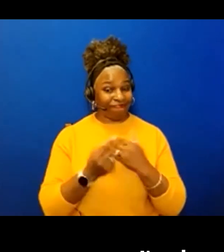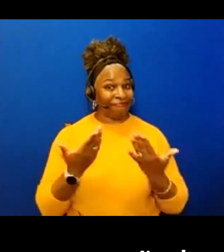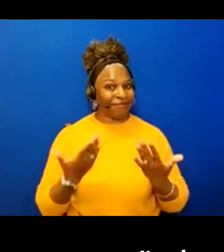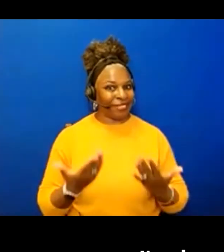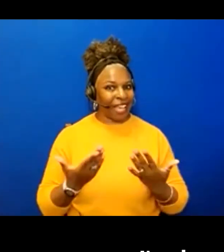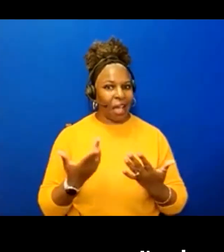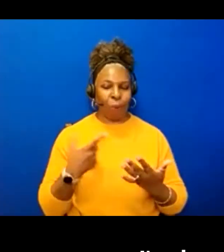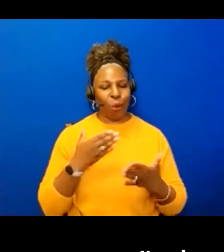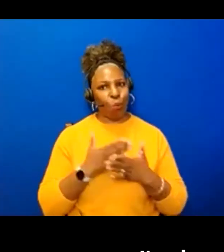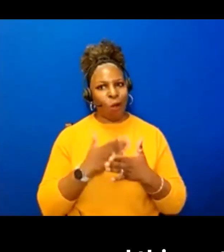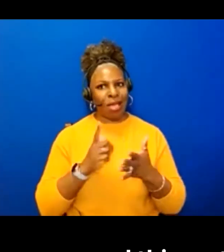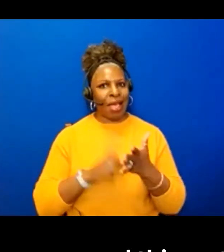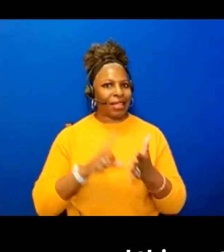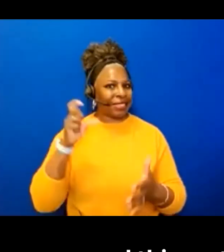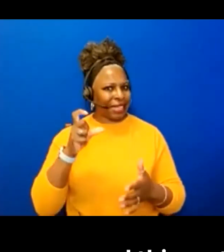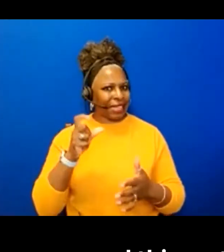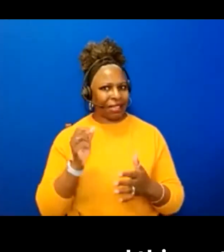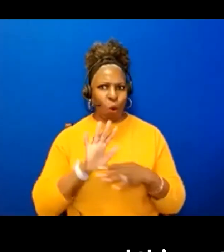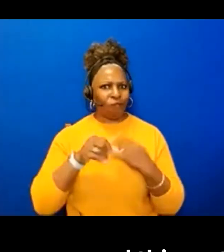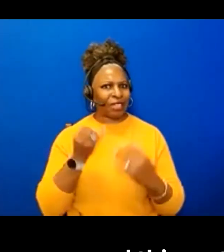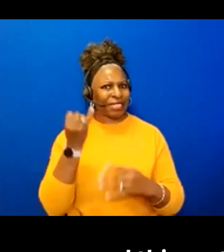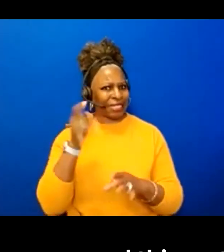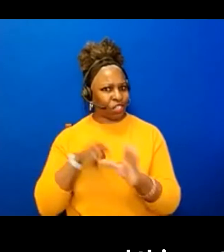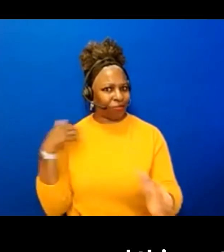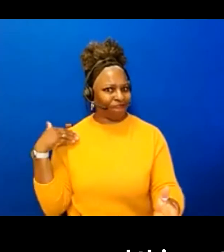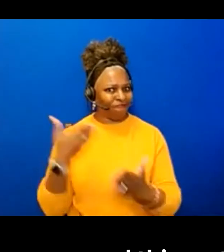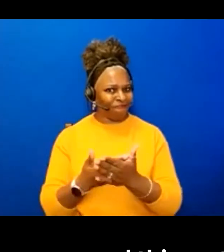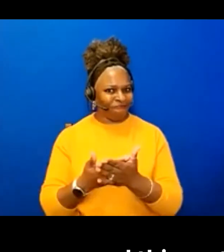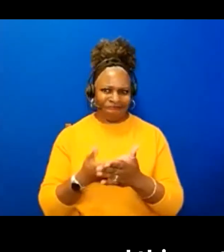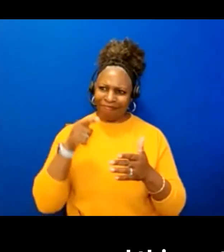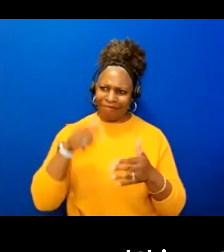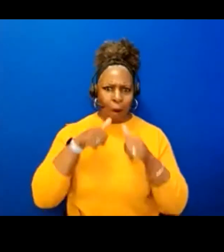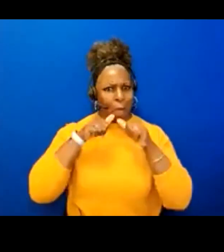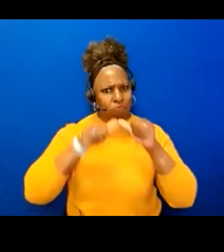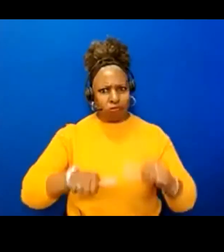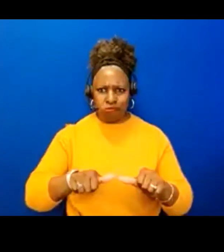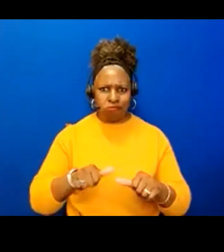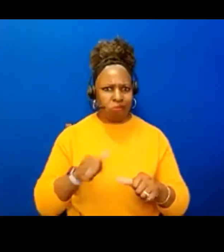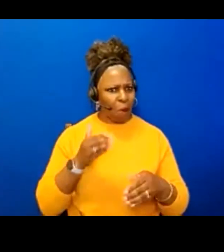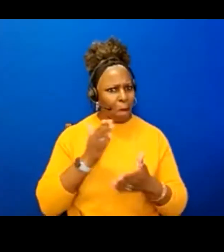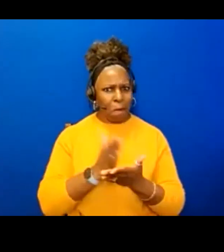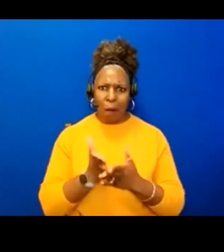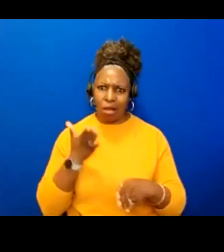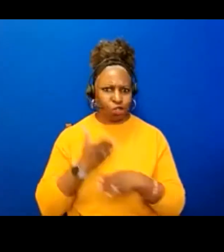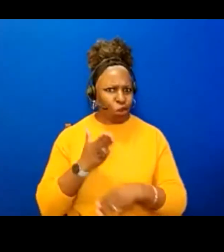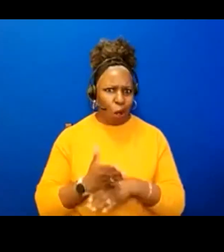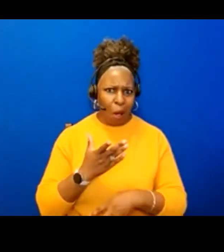Cheshire for over 6 years, and this part of my job is the favourite bit because I get to share with you what we do and who we